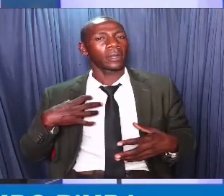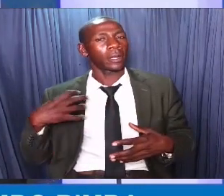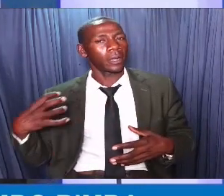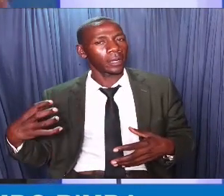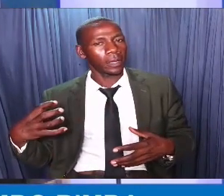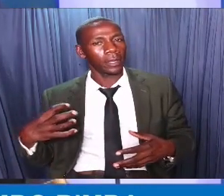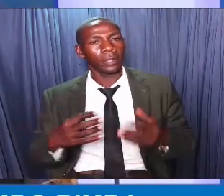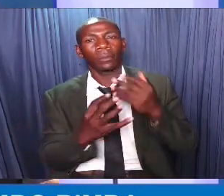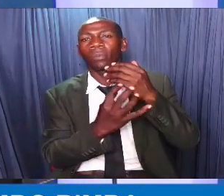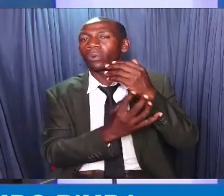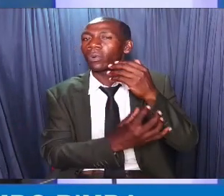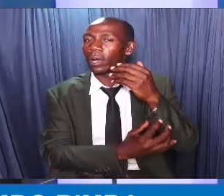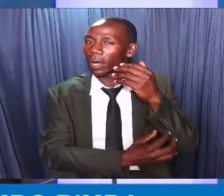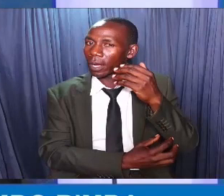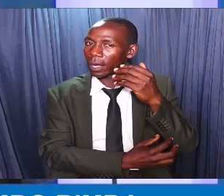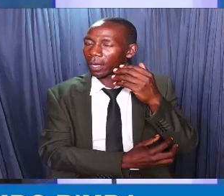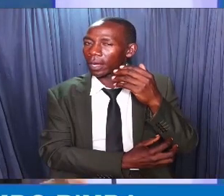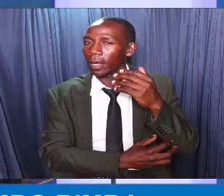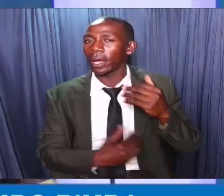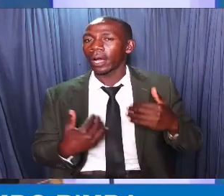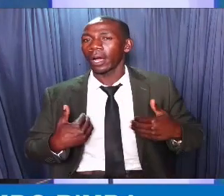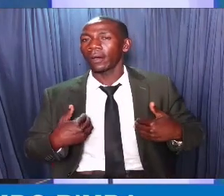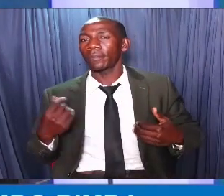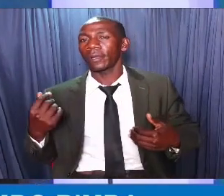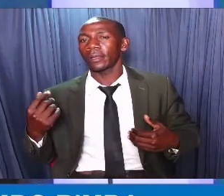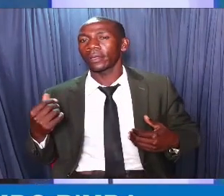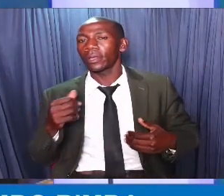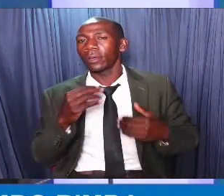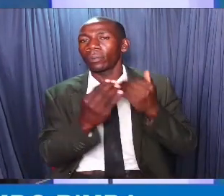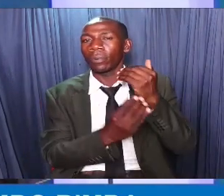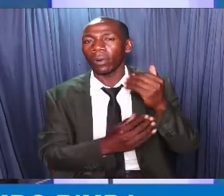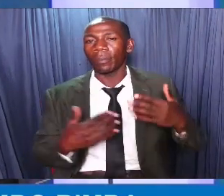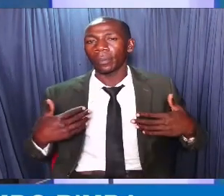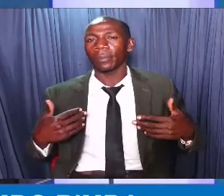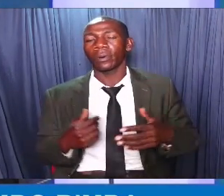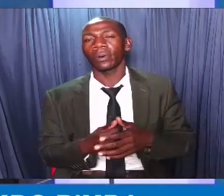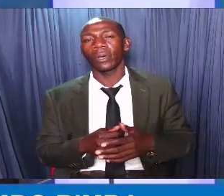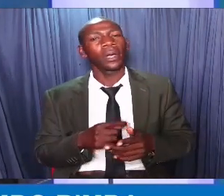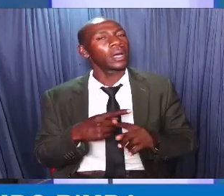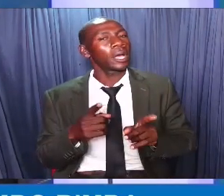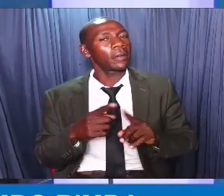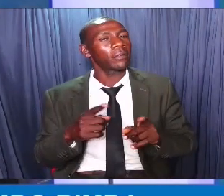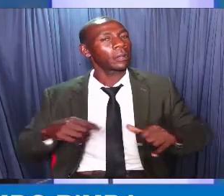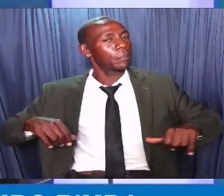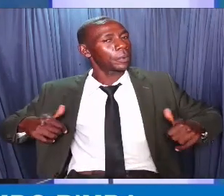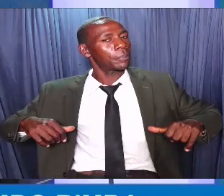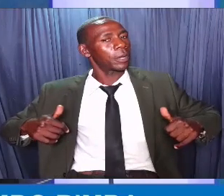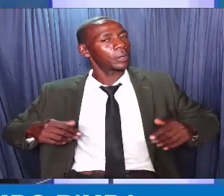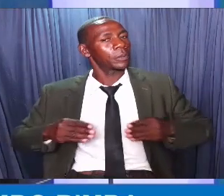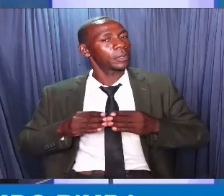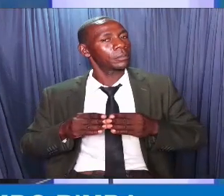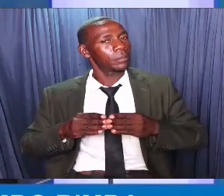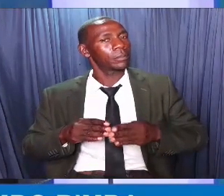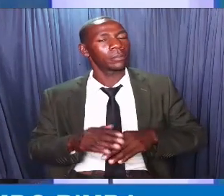those with the prom. Si wasio na cheo. Not those with the ranks. Si wenye pesa. Those with money. Si masikini. Not the poor. Kila mtu anajivunia. Everybody is proud of the